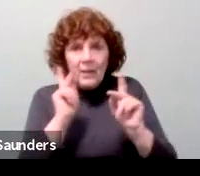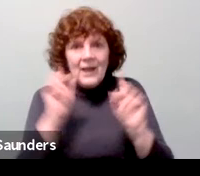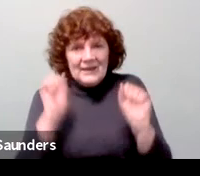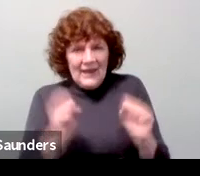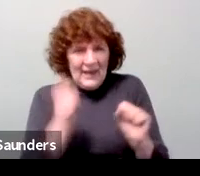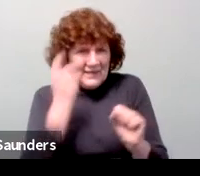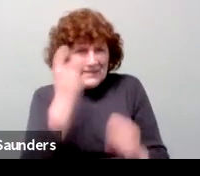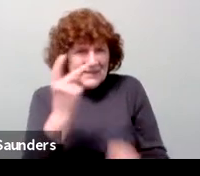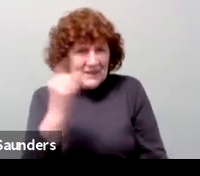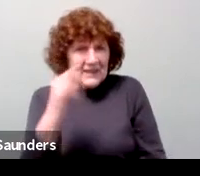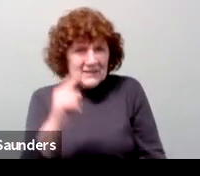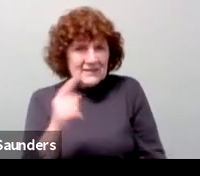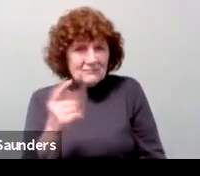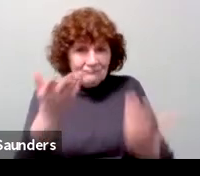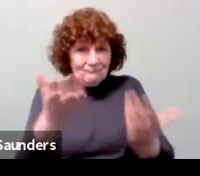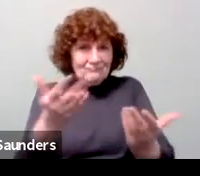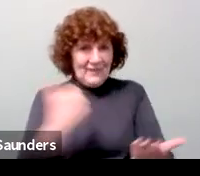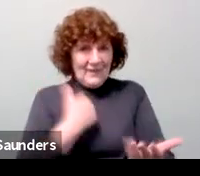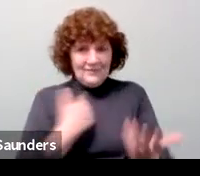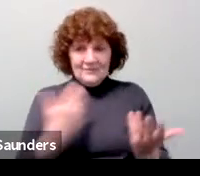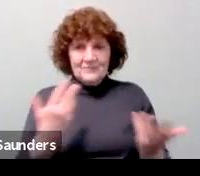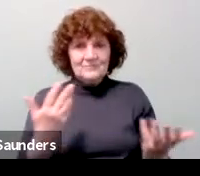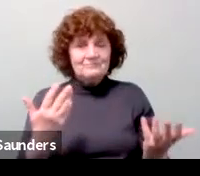it, and then